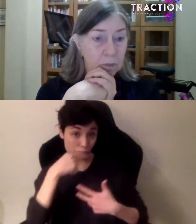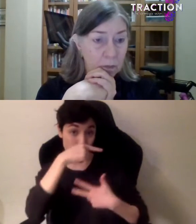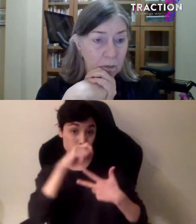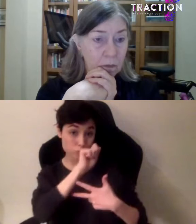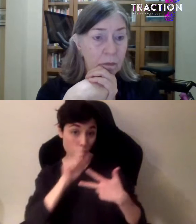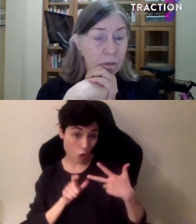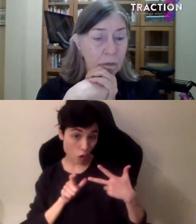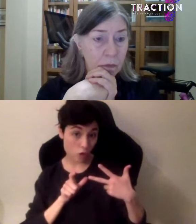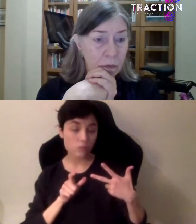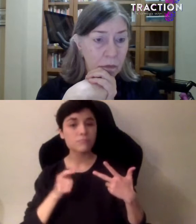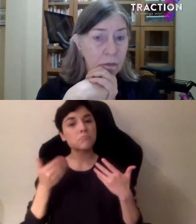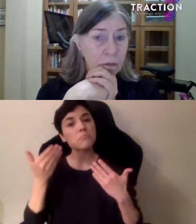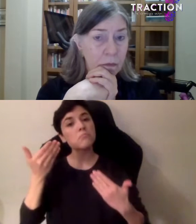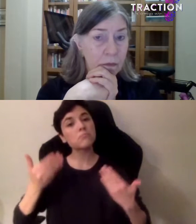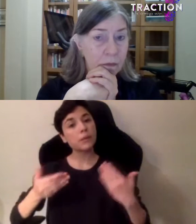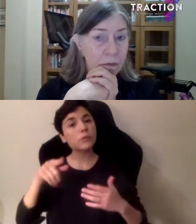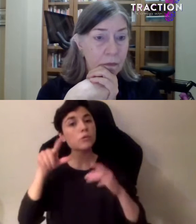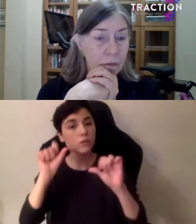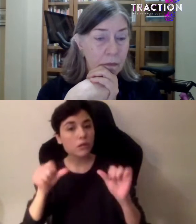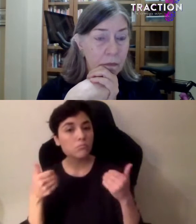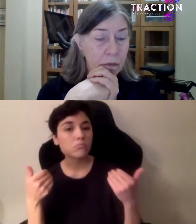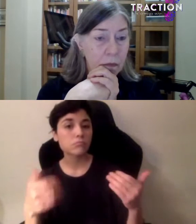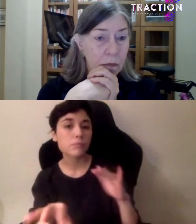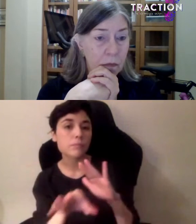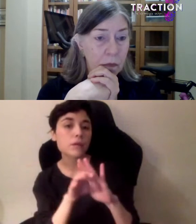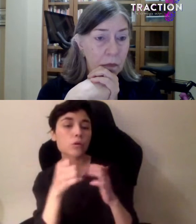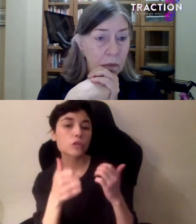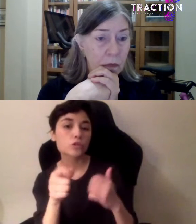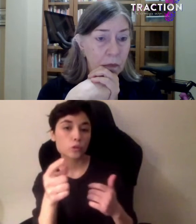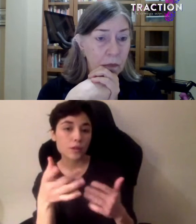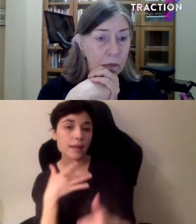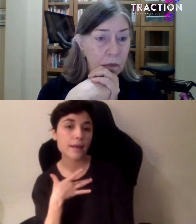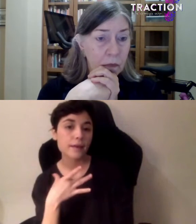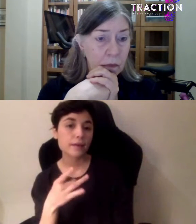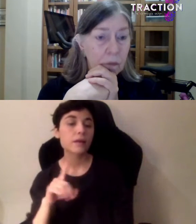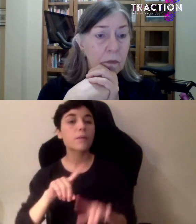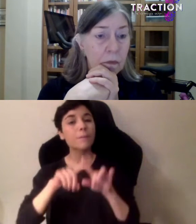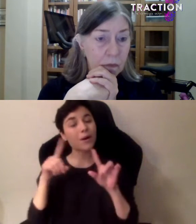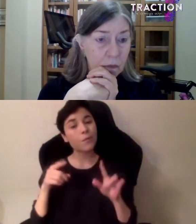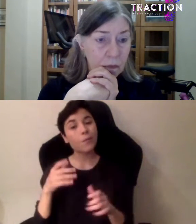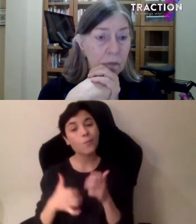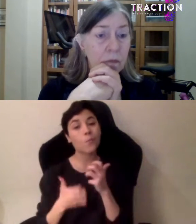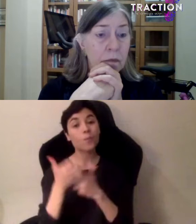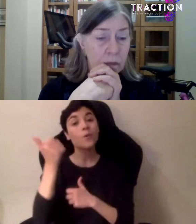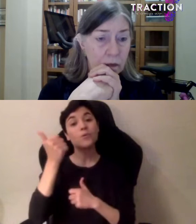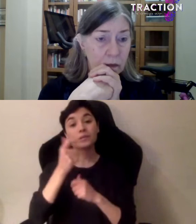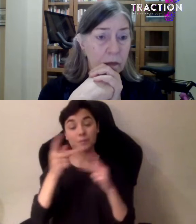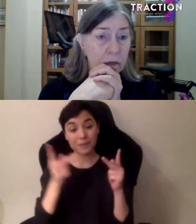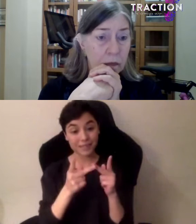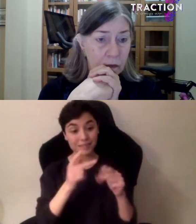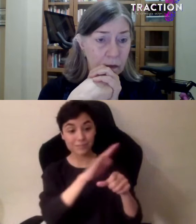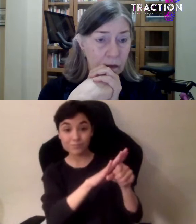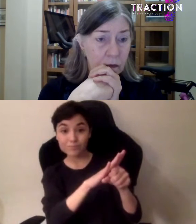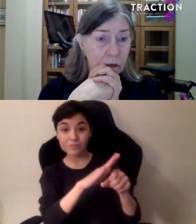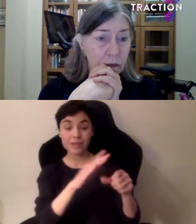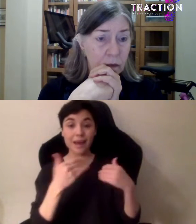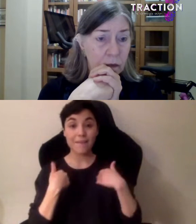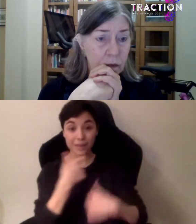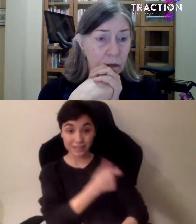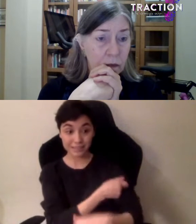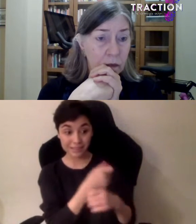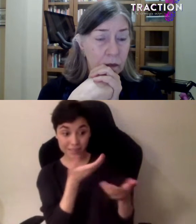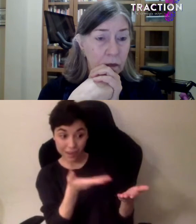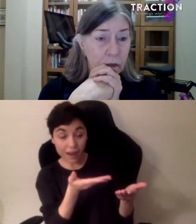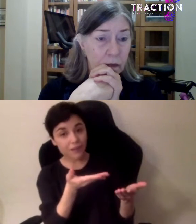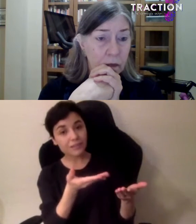want. However, most of the public health departments are saying, you know, you're going to get the Moderna, you're going to get the Pfizer, and you're going to get the Johnson & Johnson. But if a clinic does have